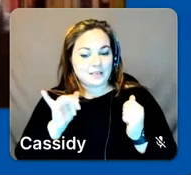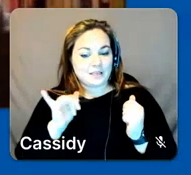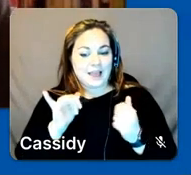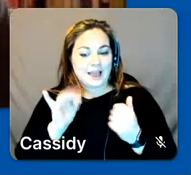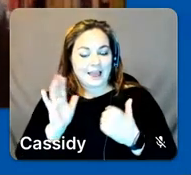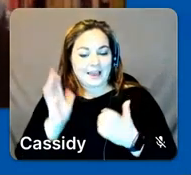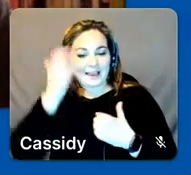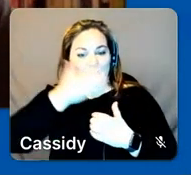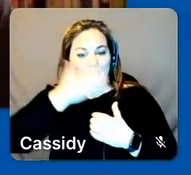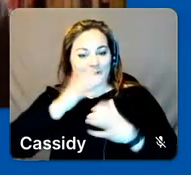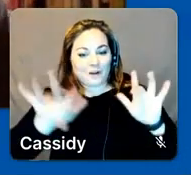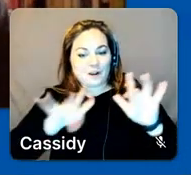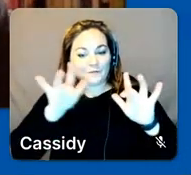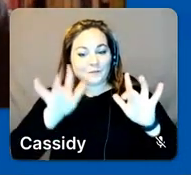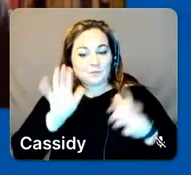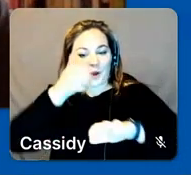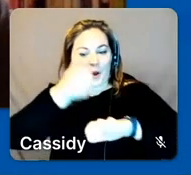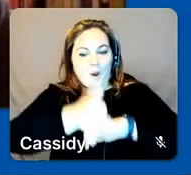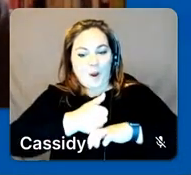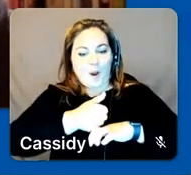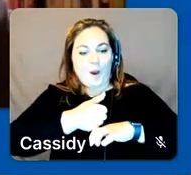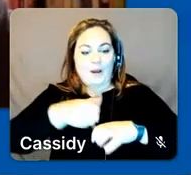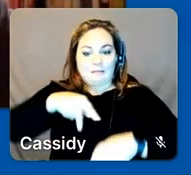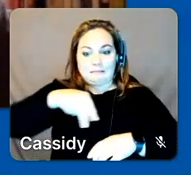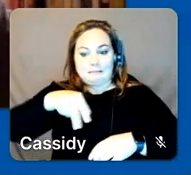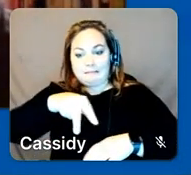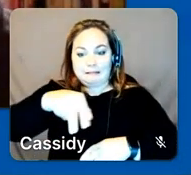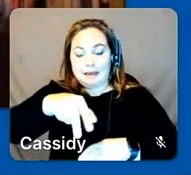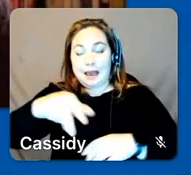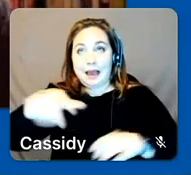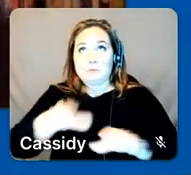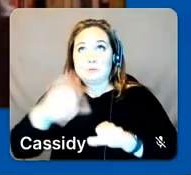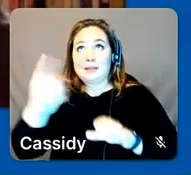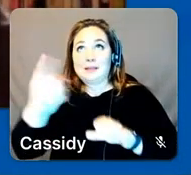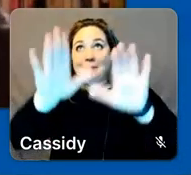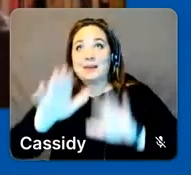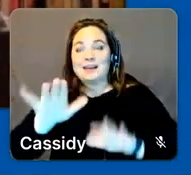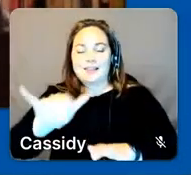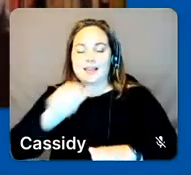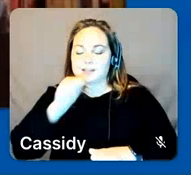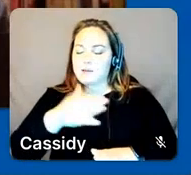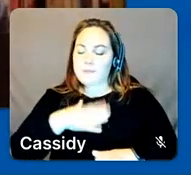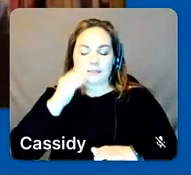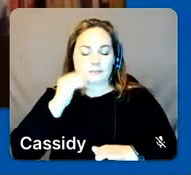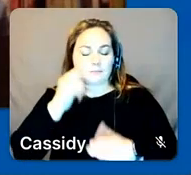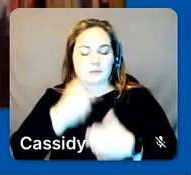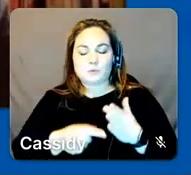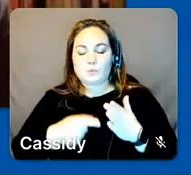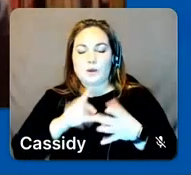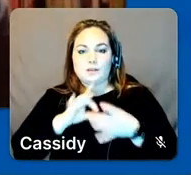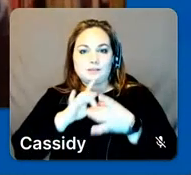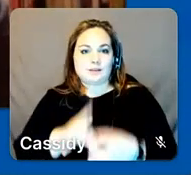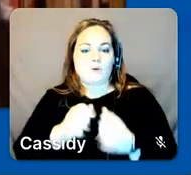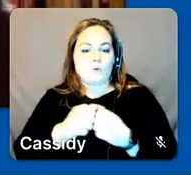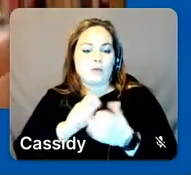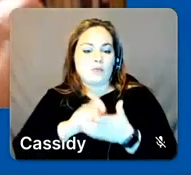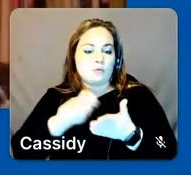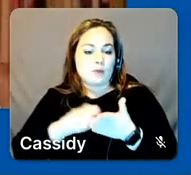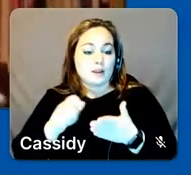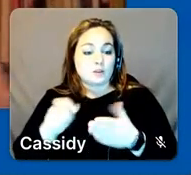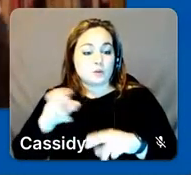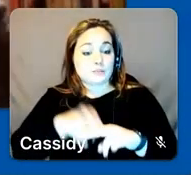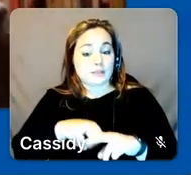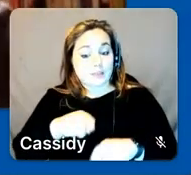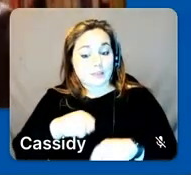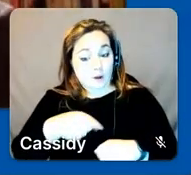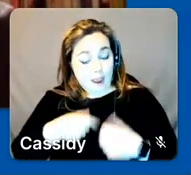you're getting up on a tightrope, you're gonna do something amazing. And that is not, in my experience, what writing is about. I mean, you sit there, when